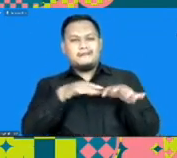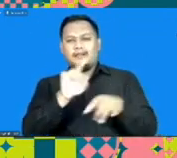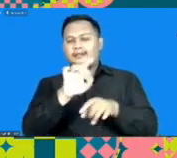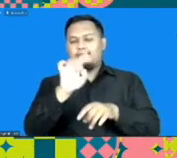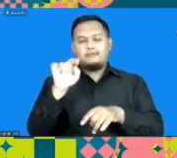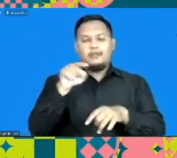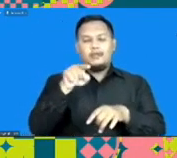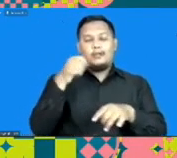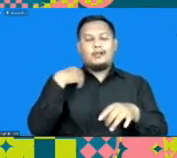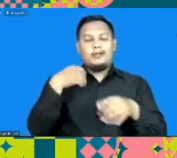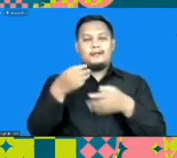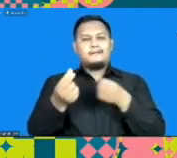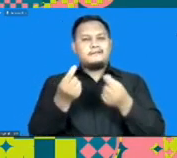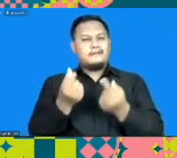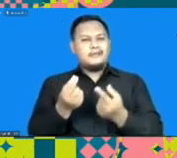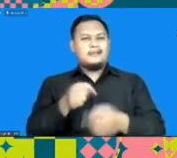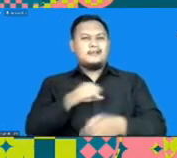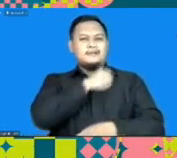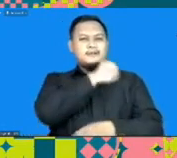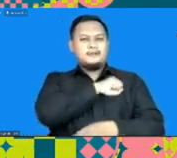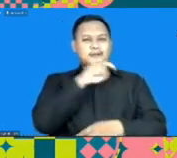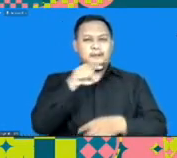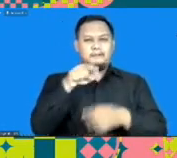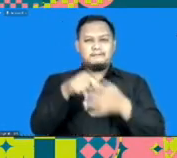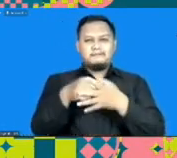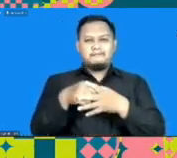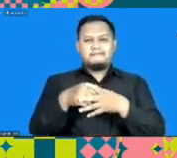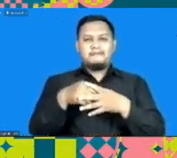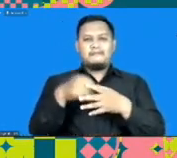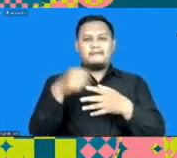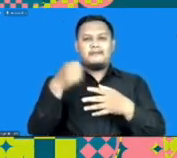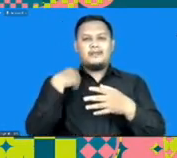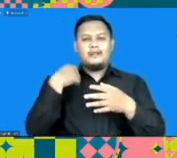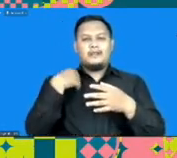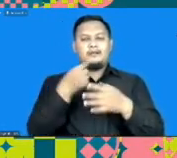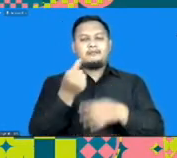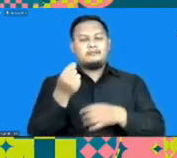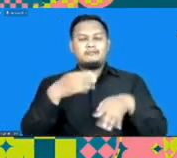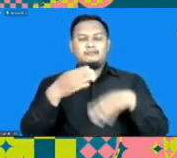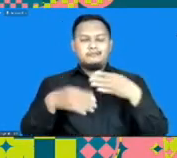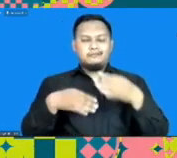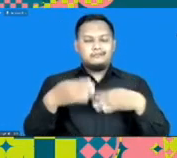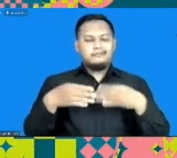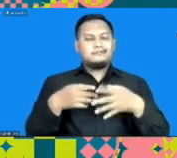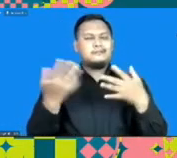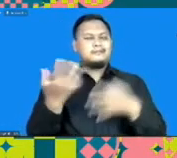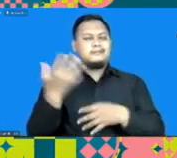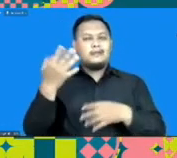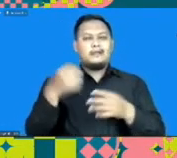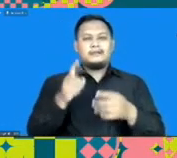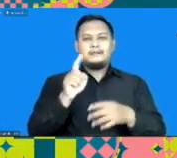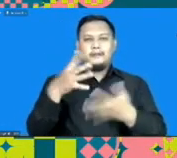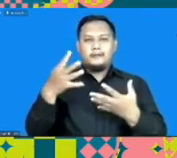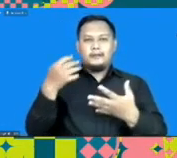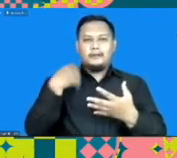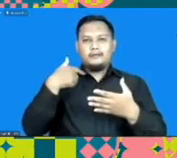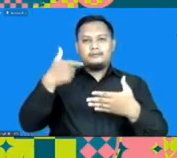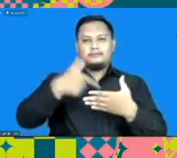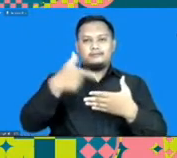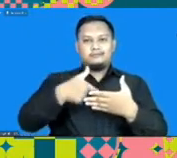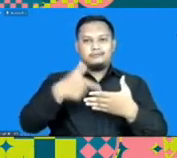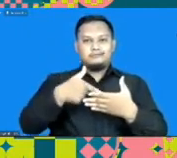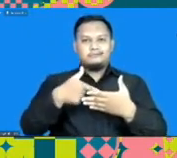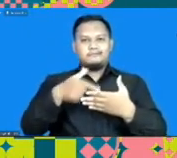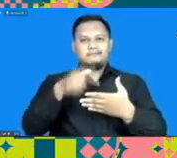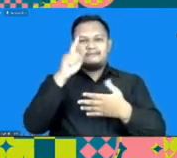as well because you know, the gasoline that you burn every day for people to just move around the city is expensive. Yes. So there's a big